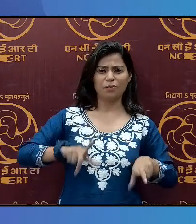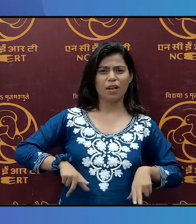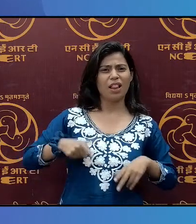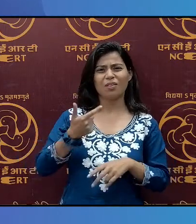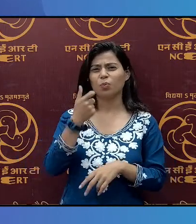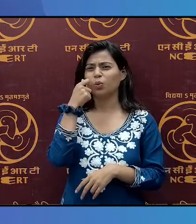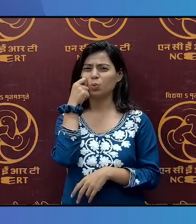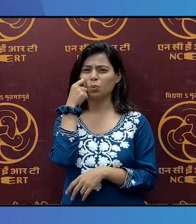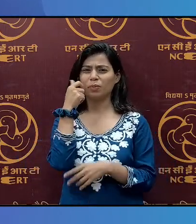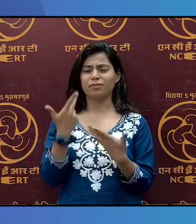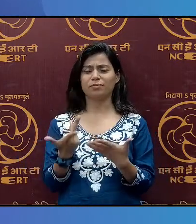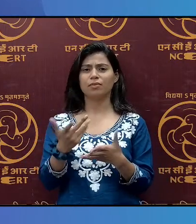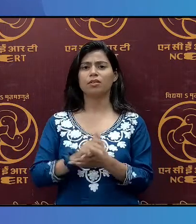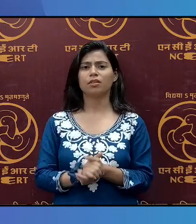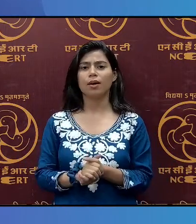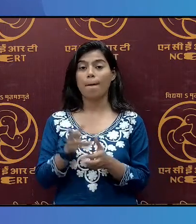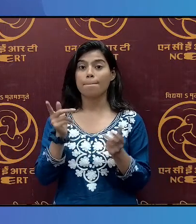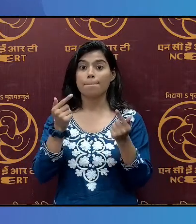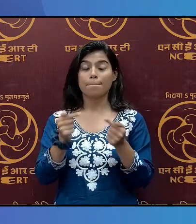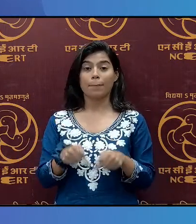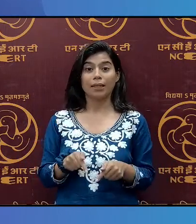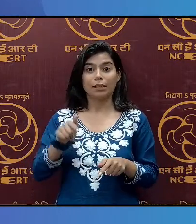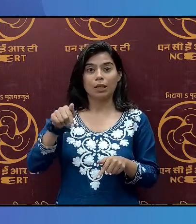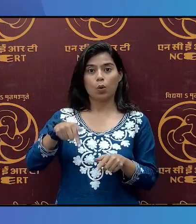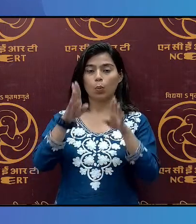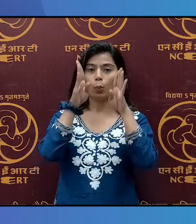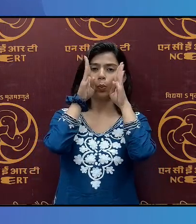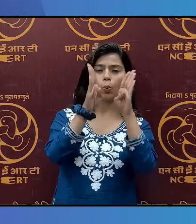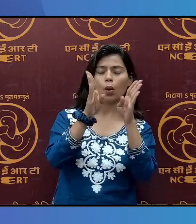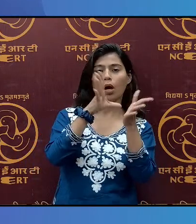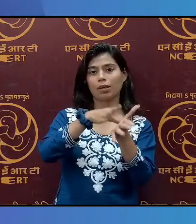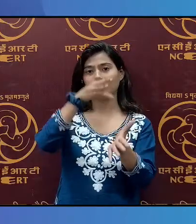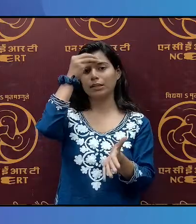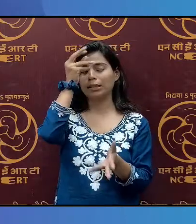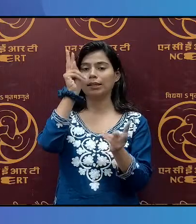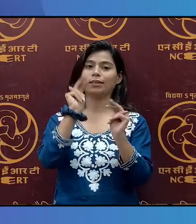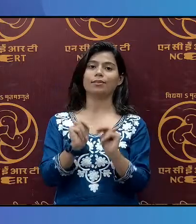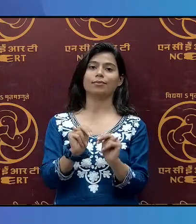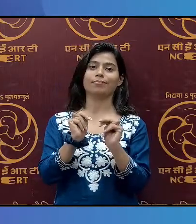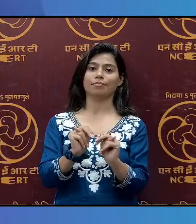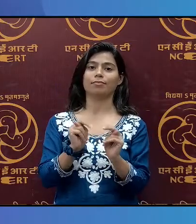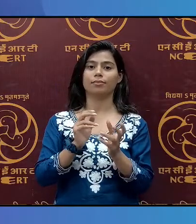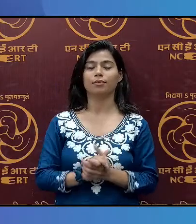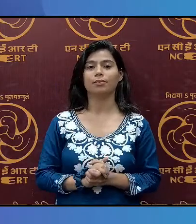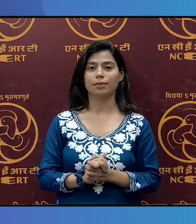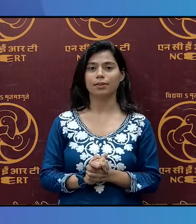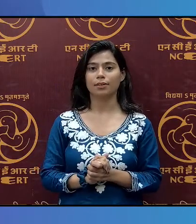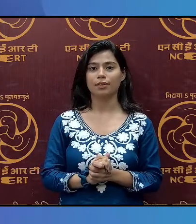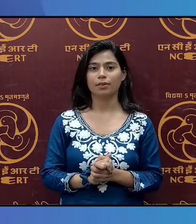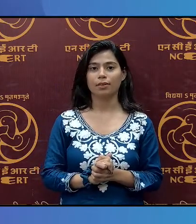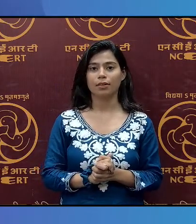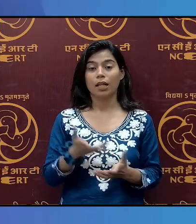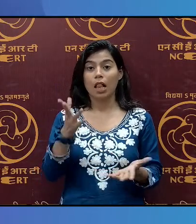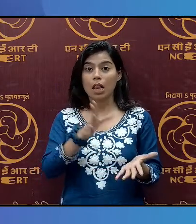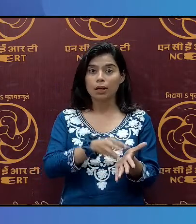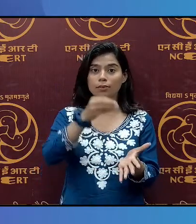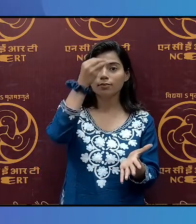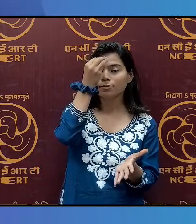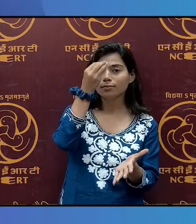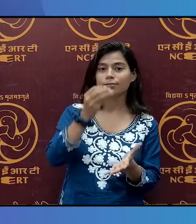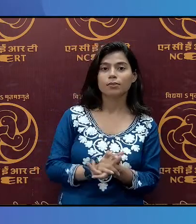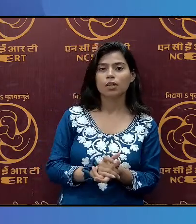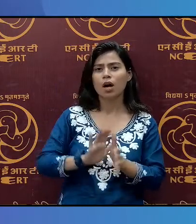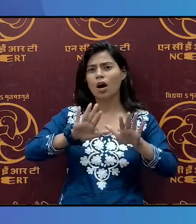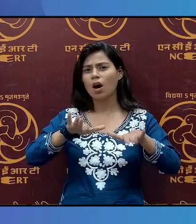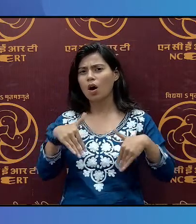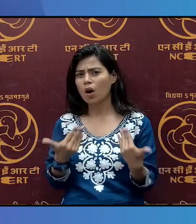needs. So, but here we only focus on the learning needs. So that is, in learning,